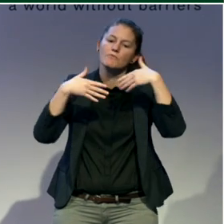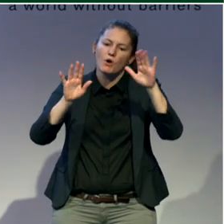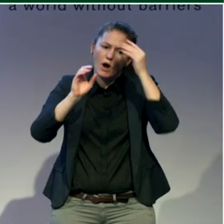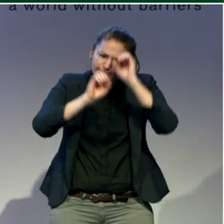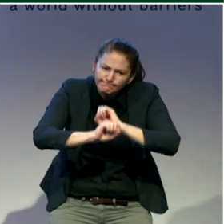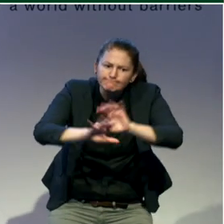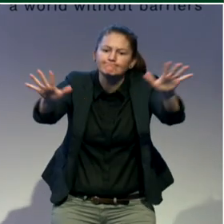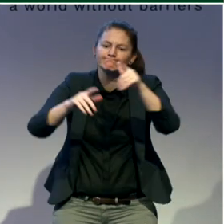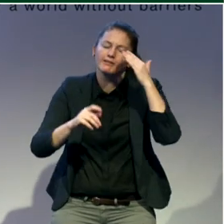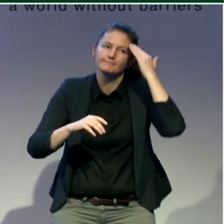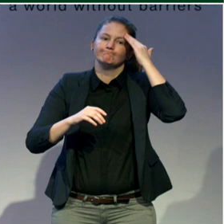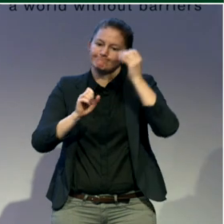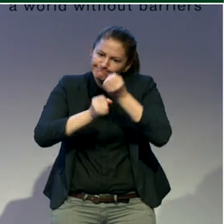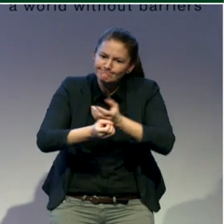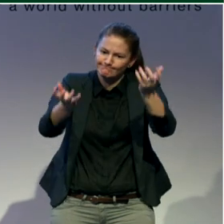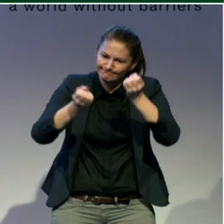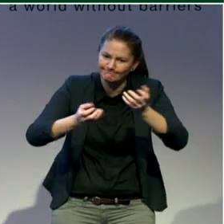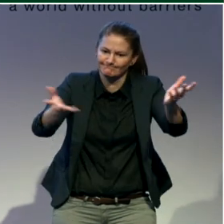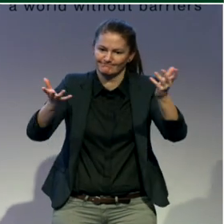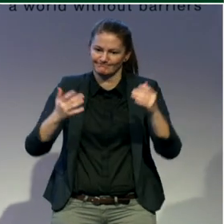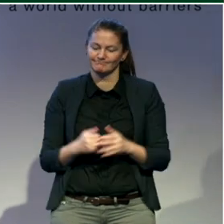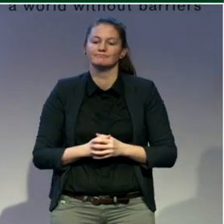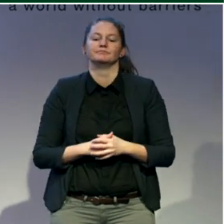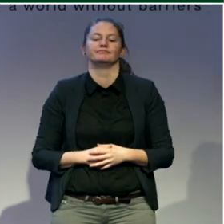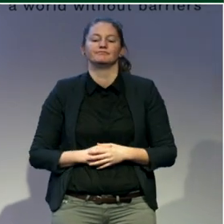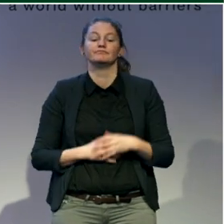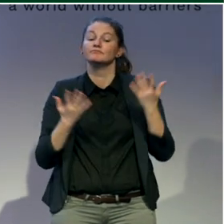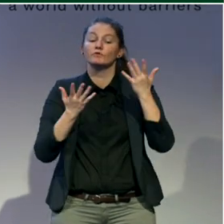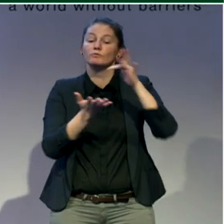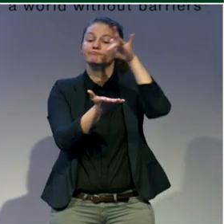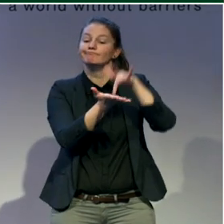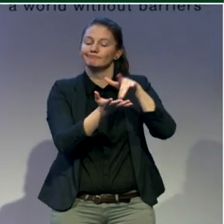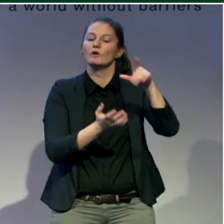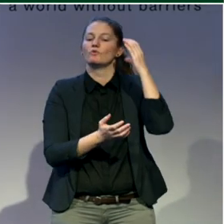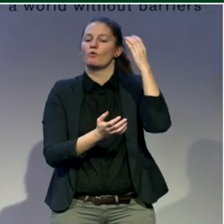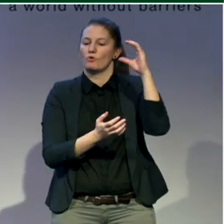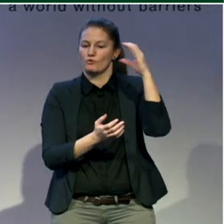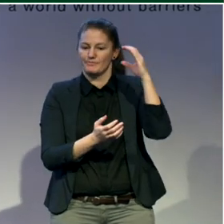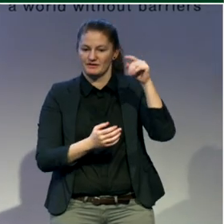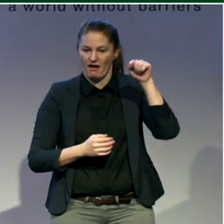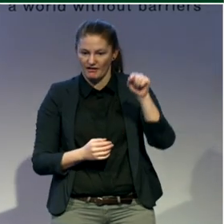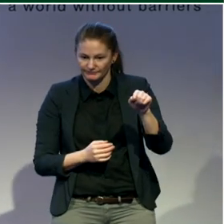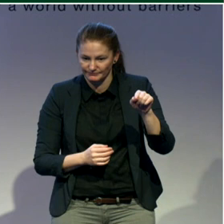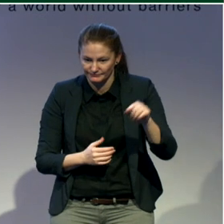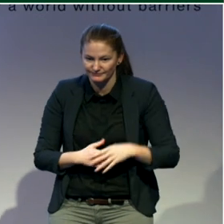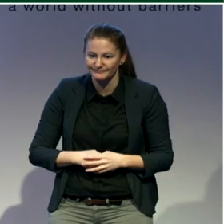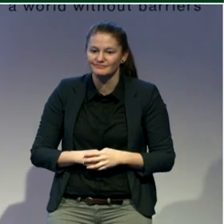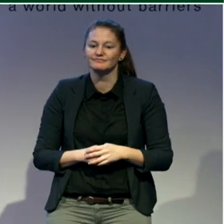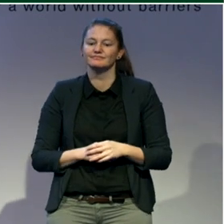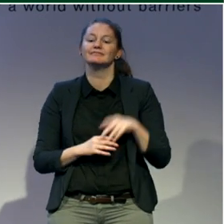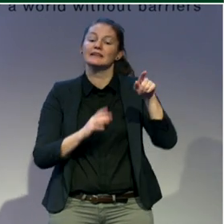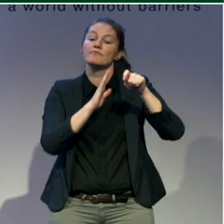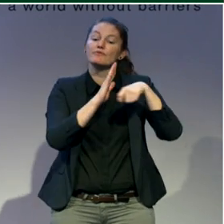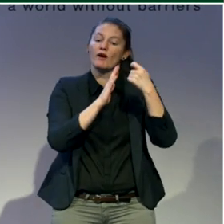Article 23 of the CRPD. So you may wonder, why is it important to talk about sexuality when we have many